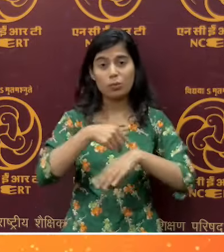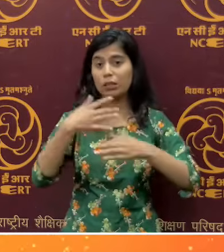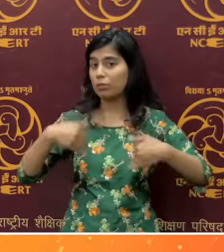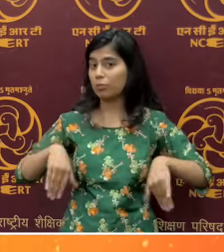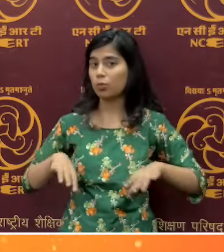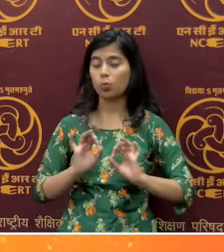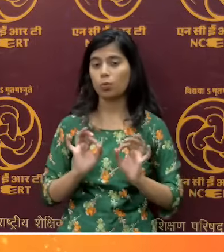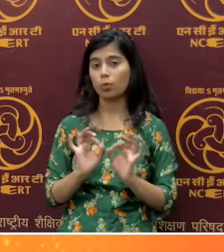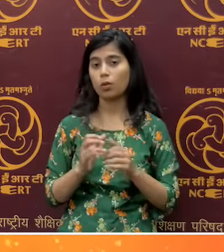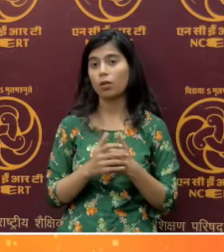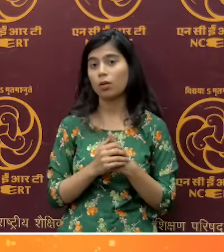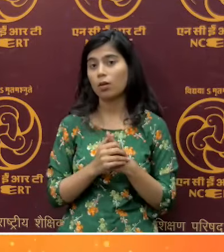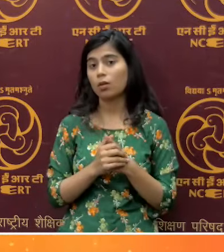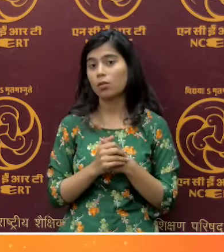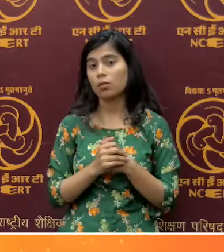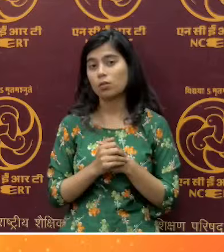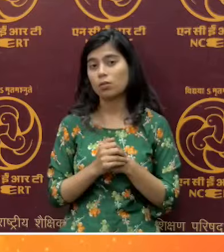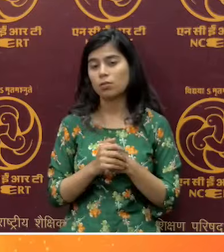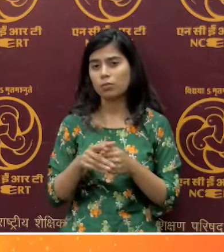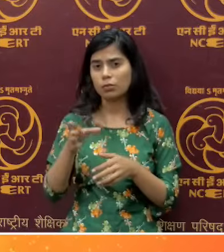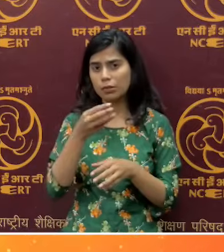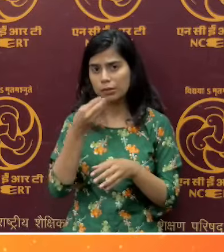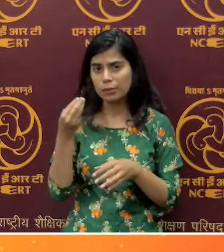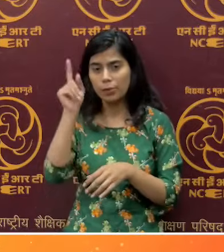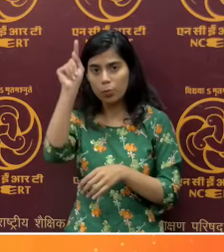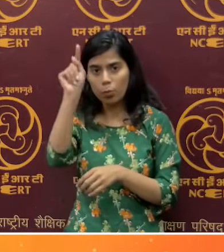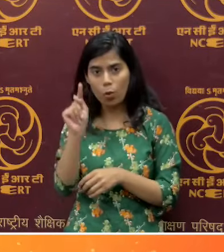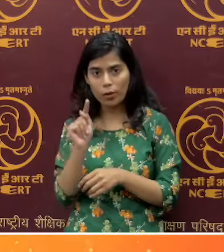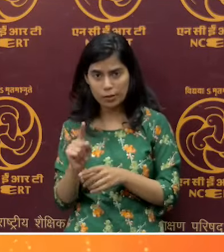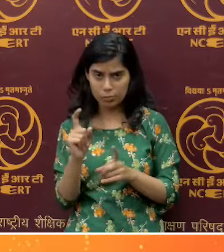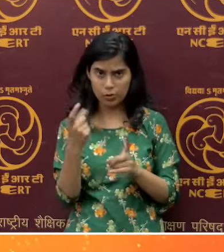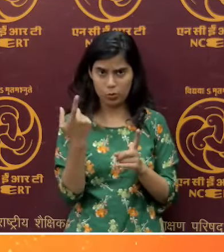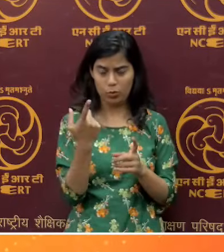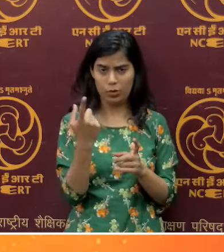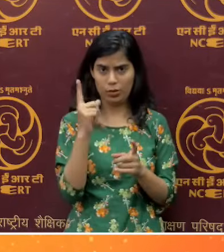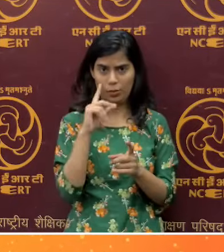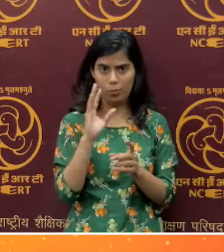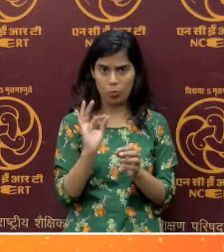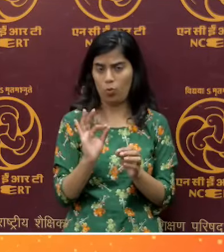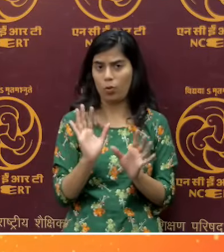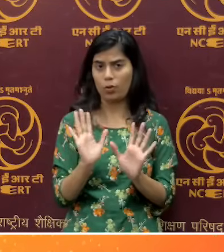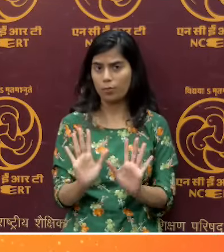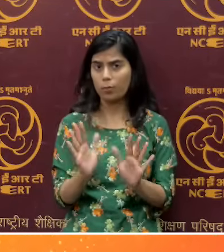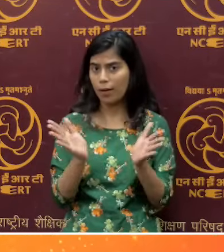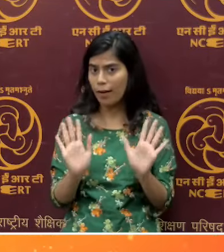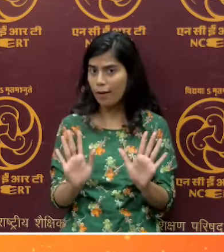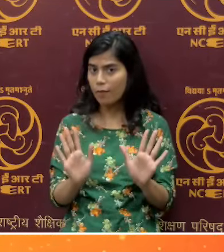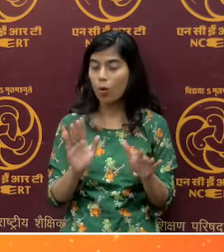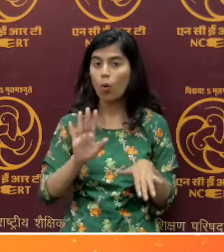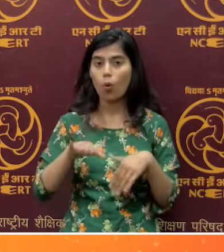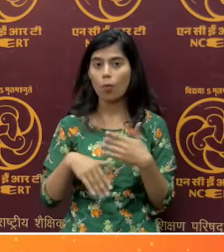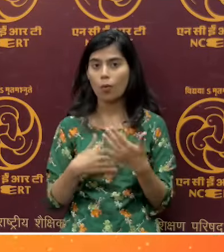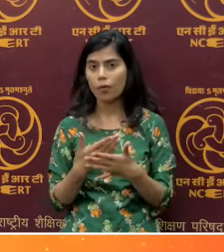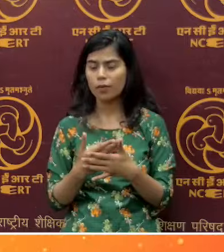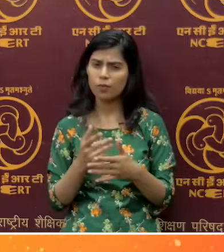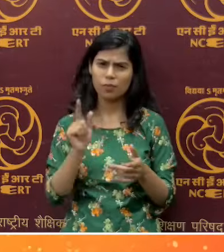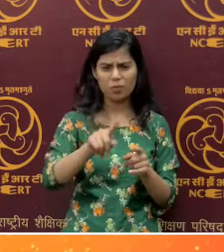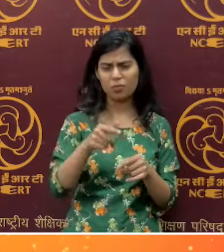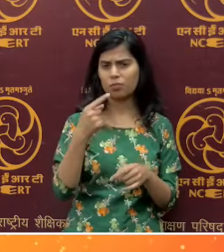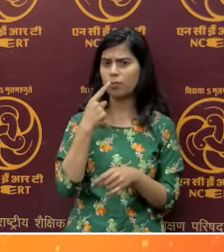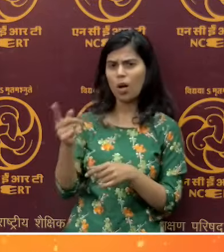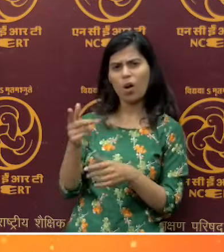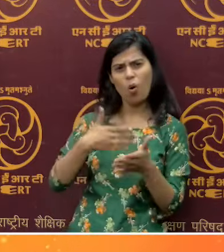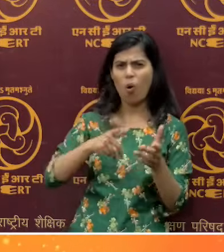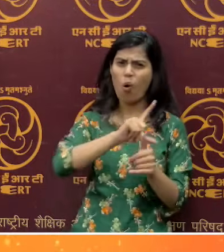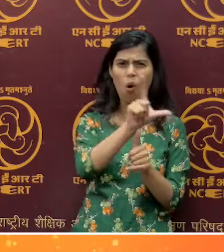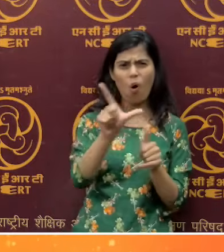now. So Yes. is there something important in this demonstration? Or we can close? I think we covered almost every Yeah. part of the story,